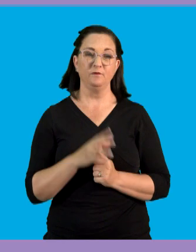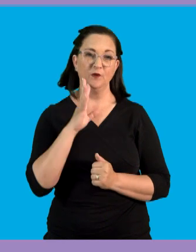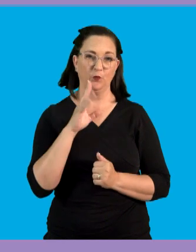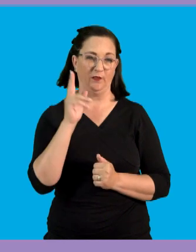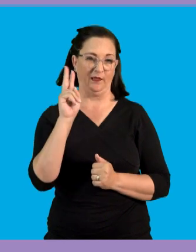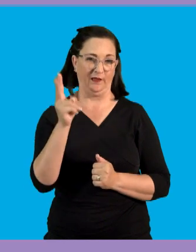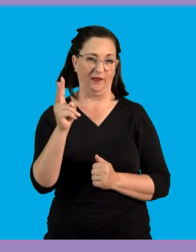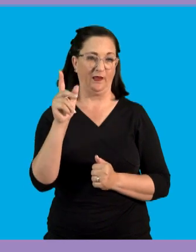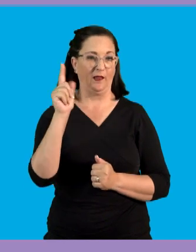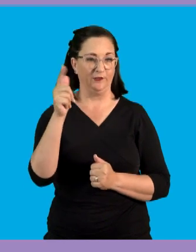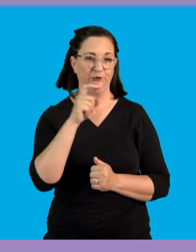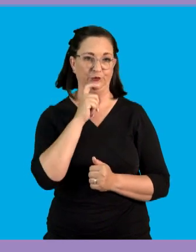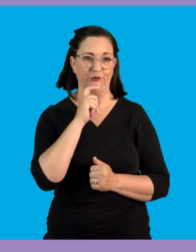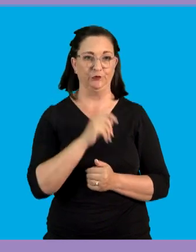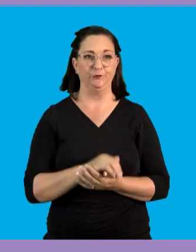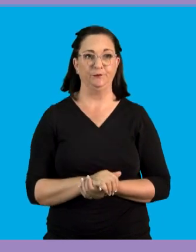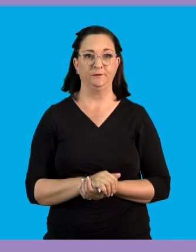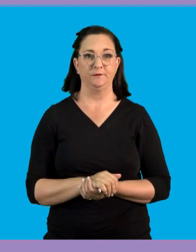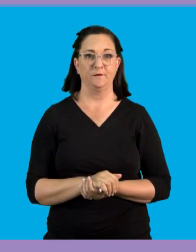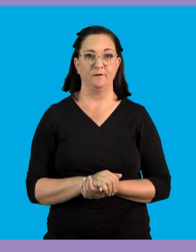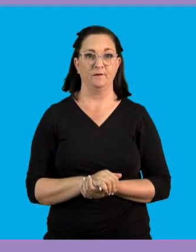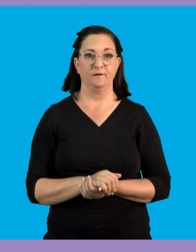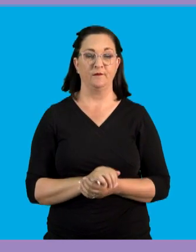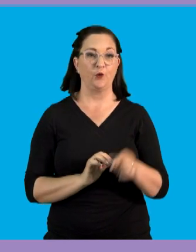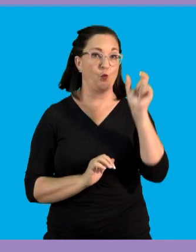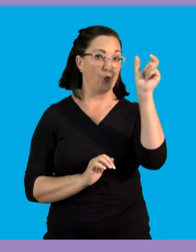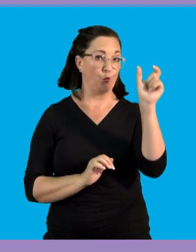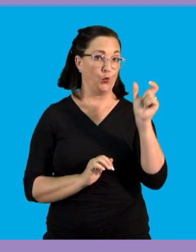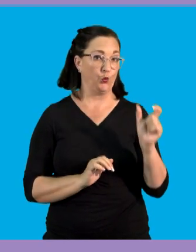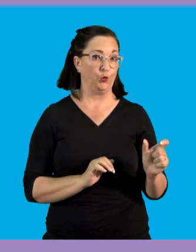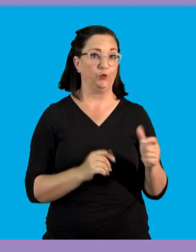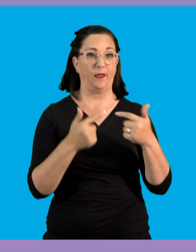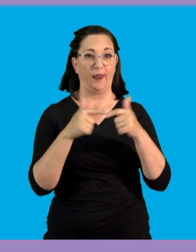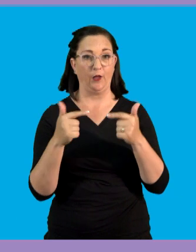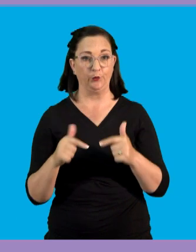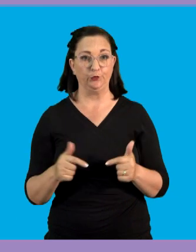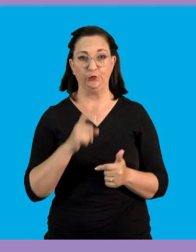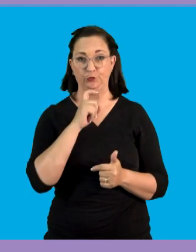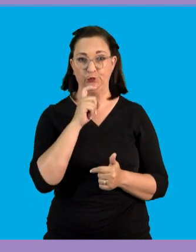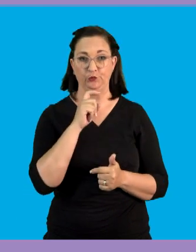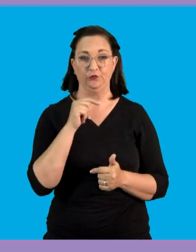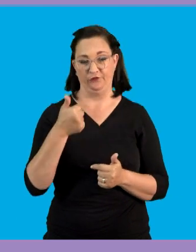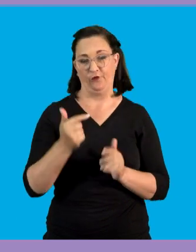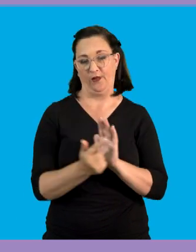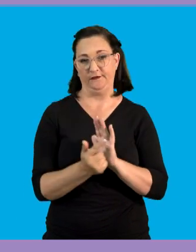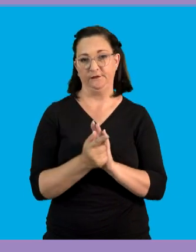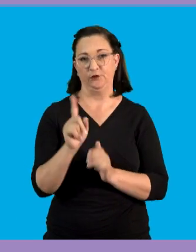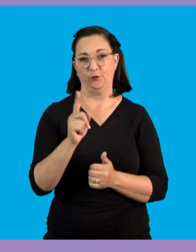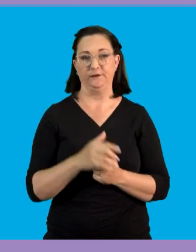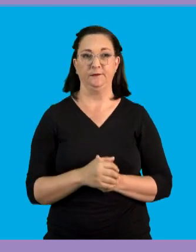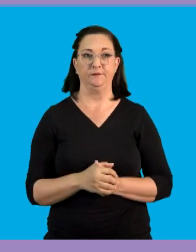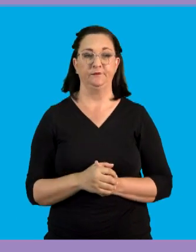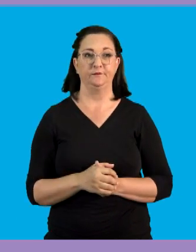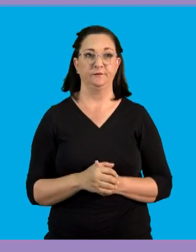using it in our lesson today. Let's look at the keywords and the language that we are going to be using during